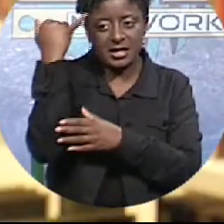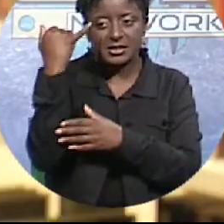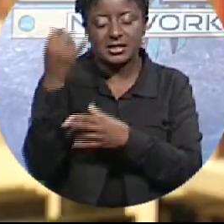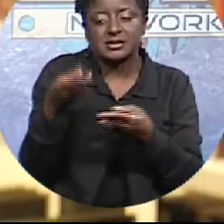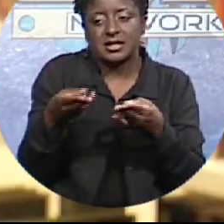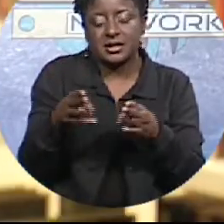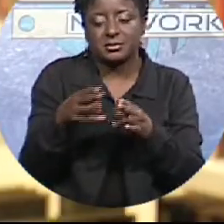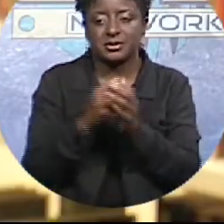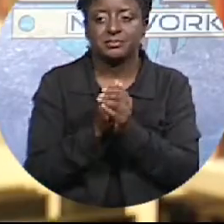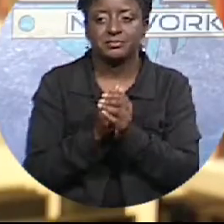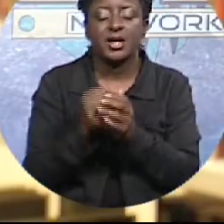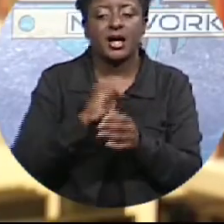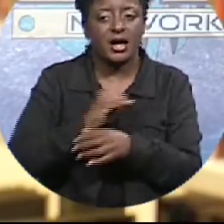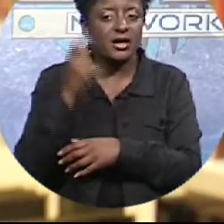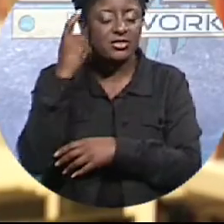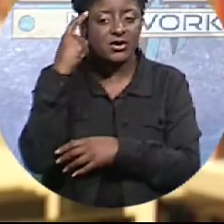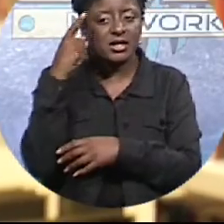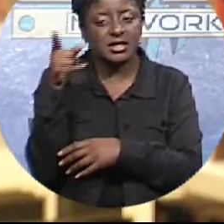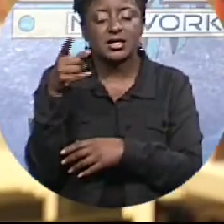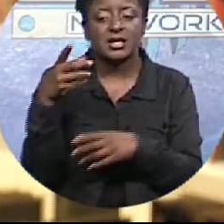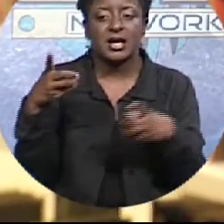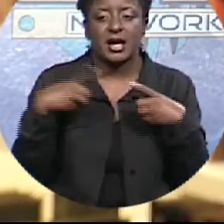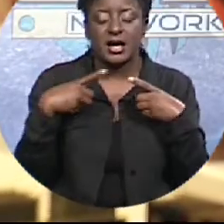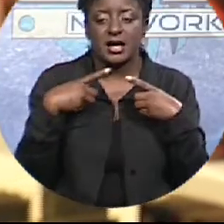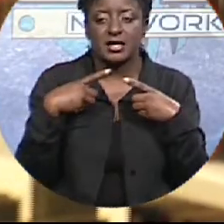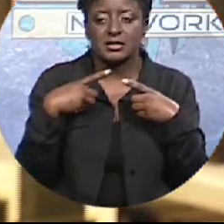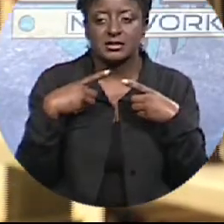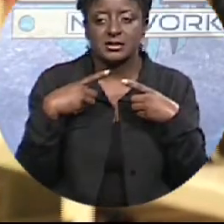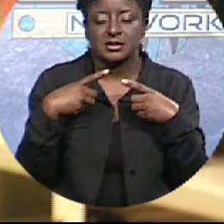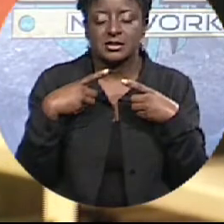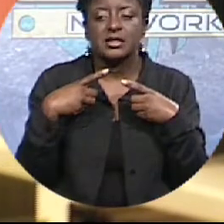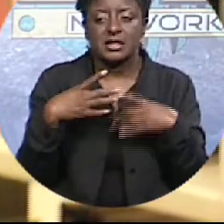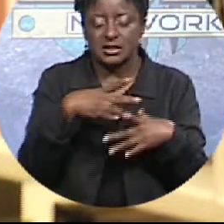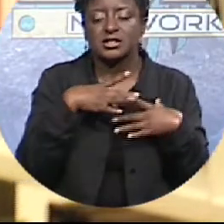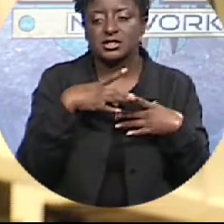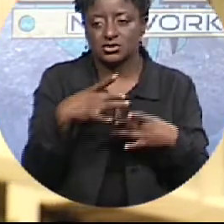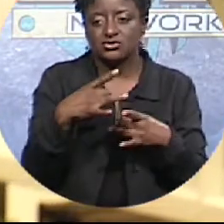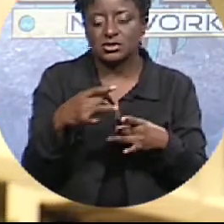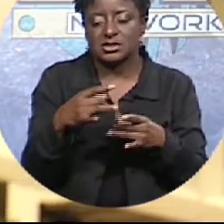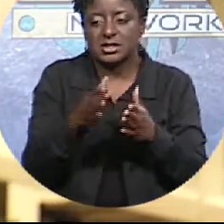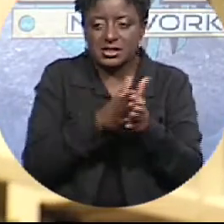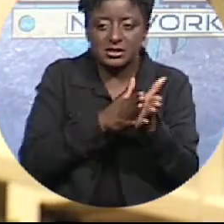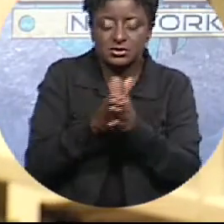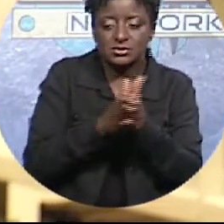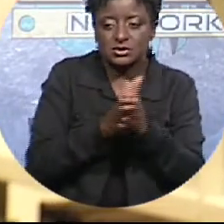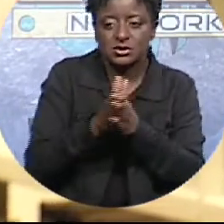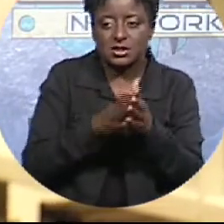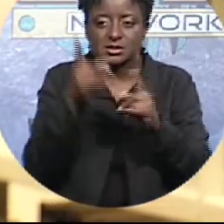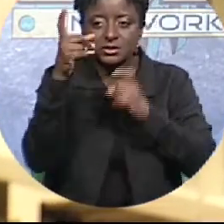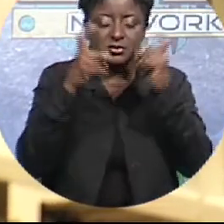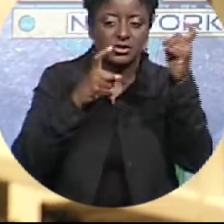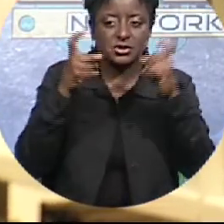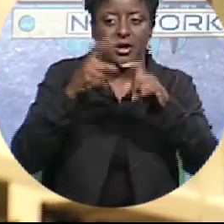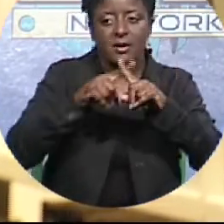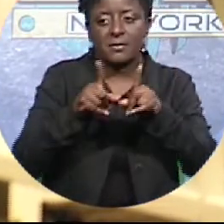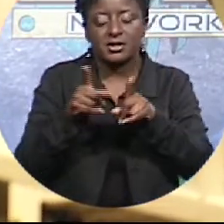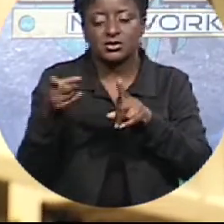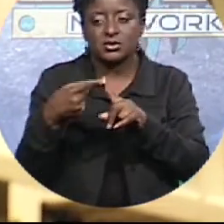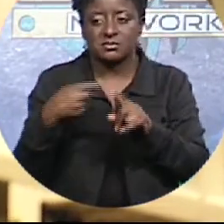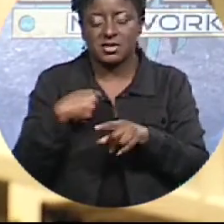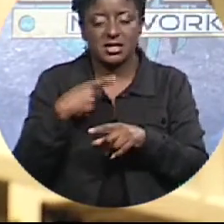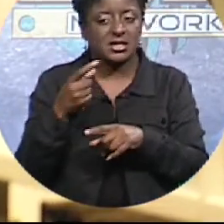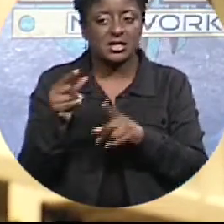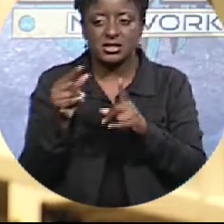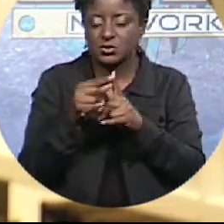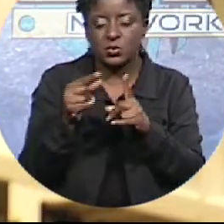had like a emphatic expression, but to me, his words were pretty much fluff. I didn't see